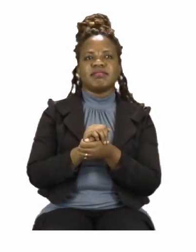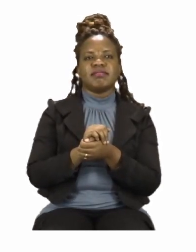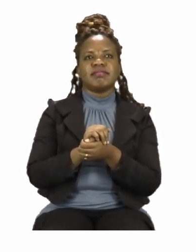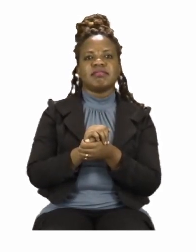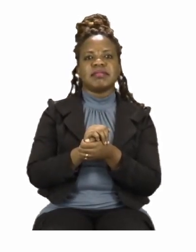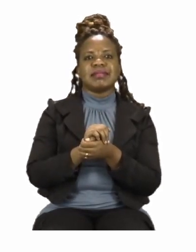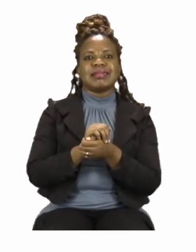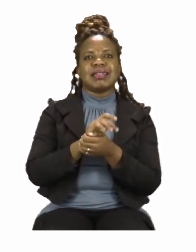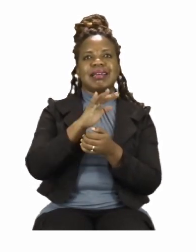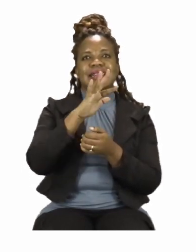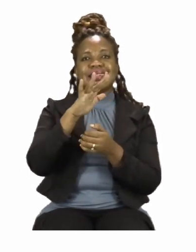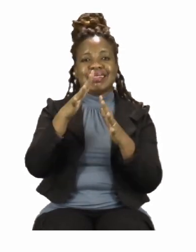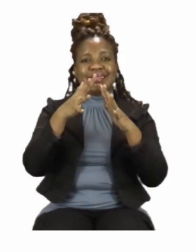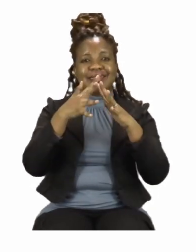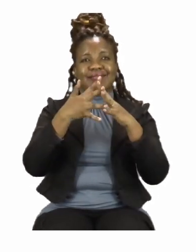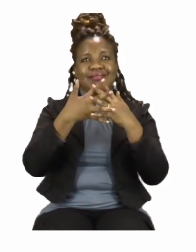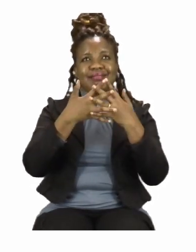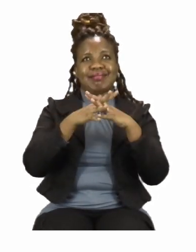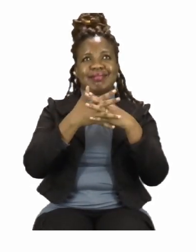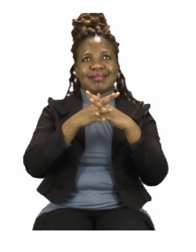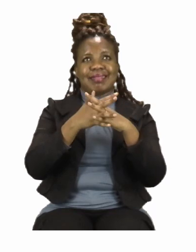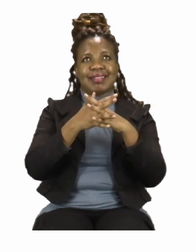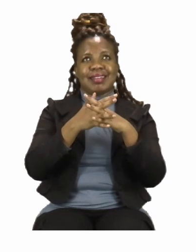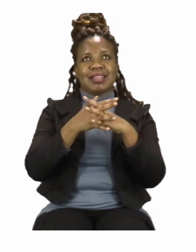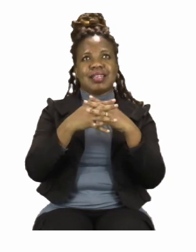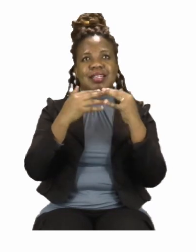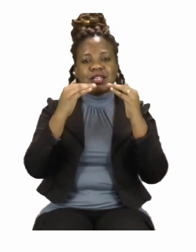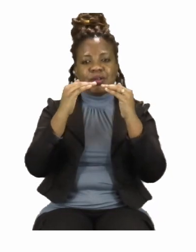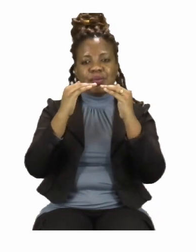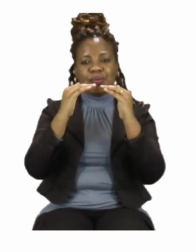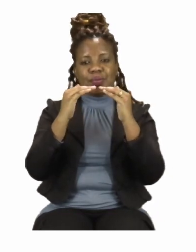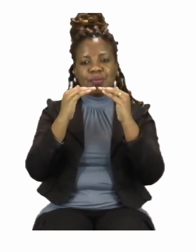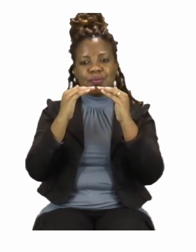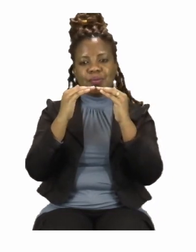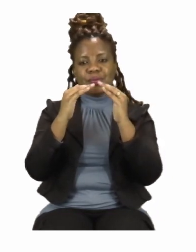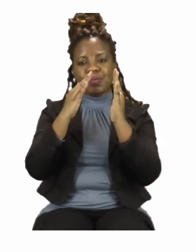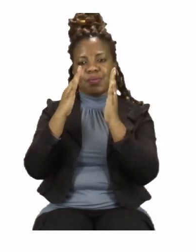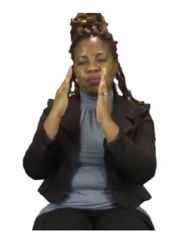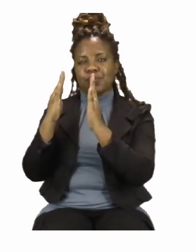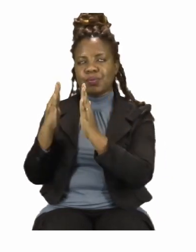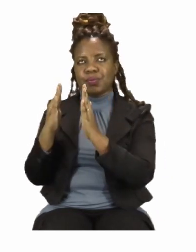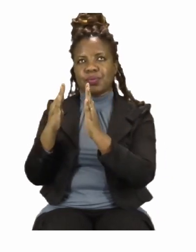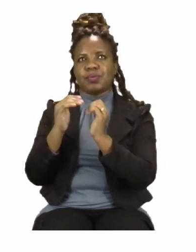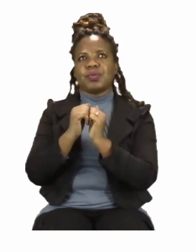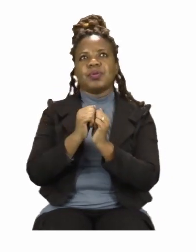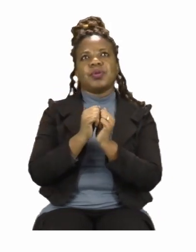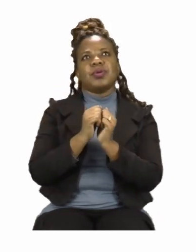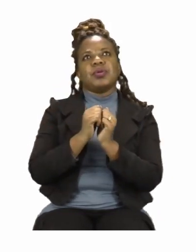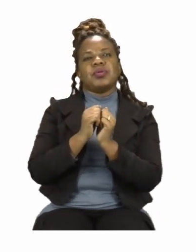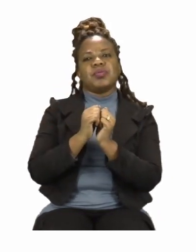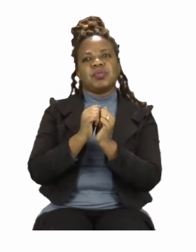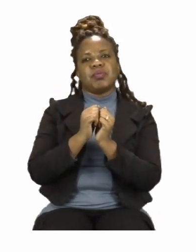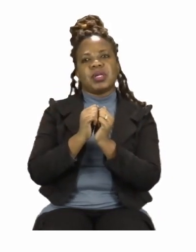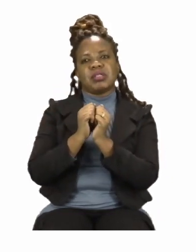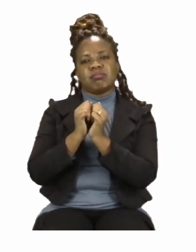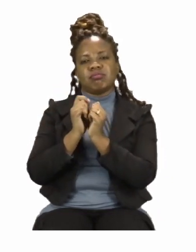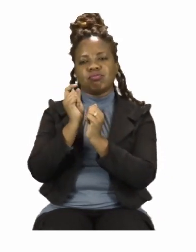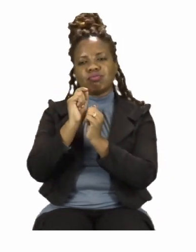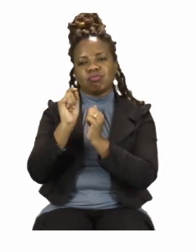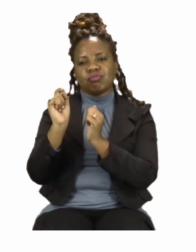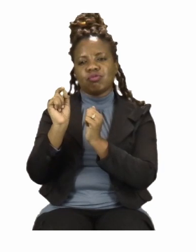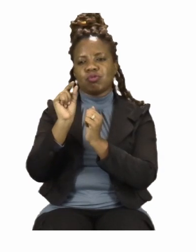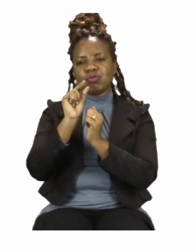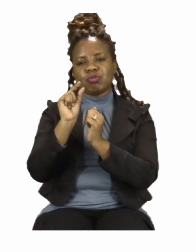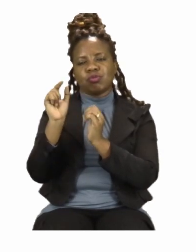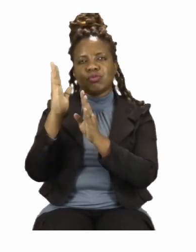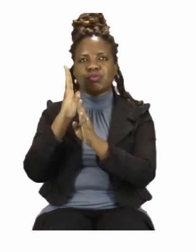unscrambling. And this time, we're going to be unscrambling our vocabulary words and our sight words. They have given